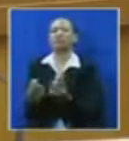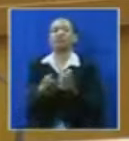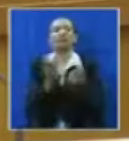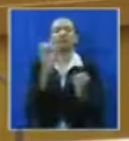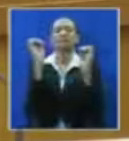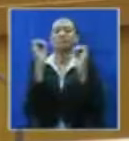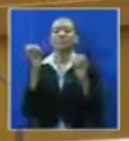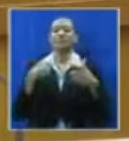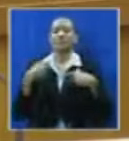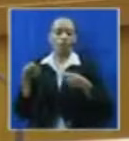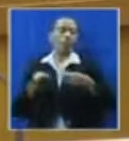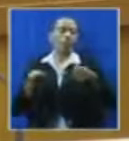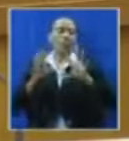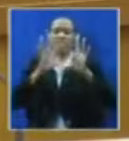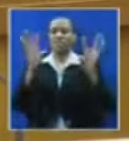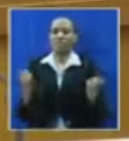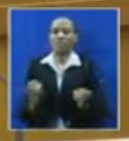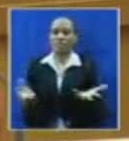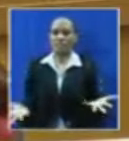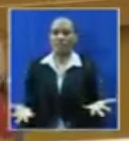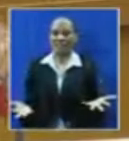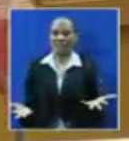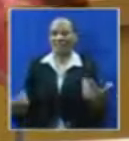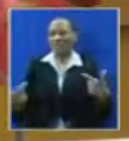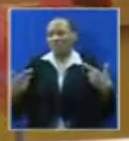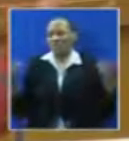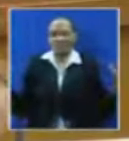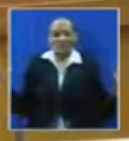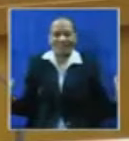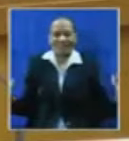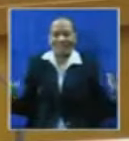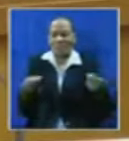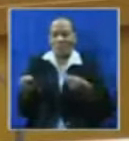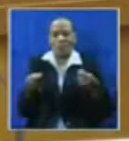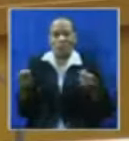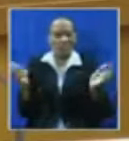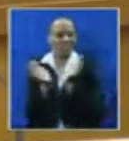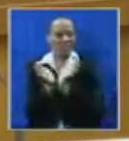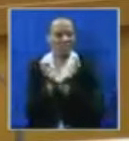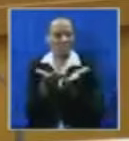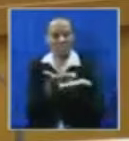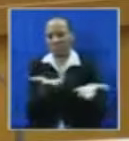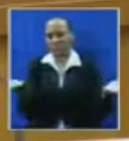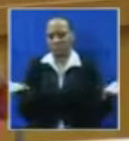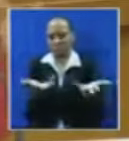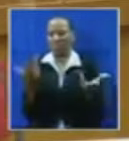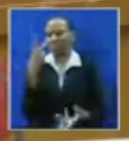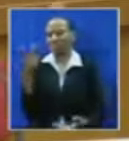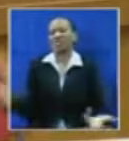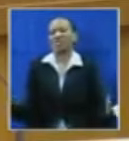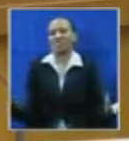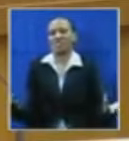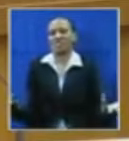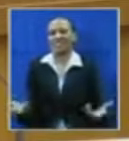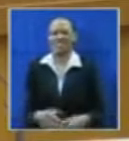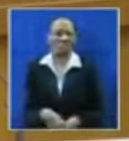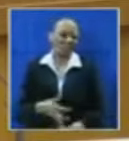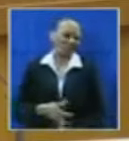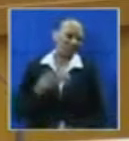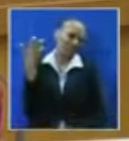in charge. So I'm running this house, you see. So you can get